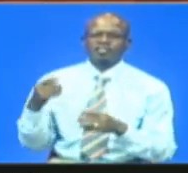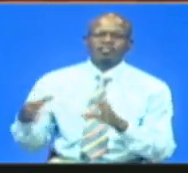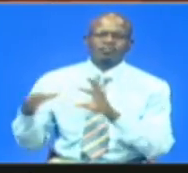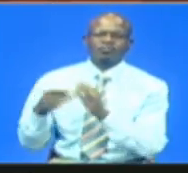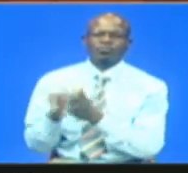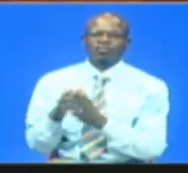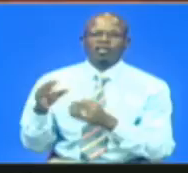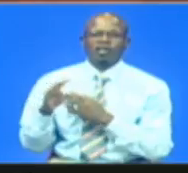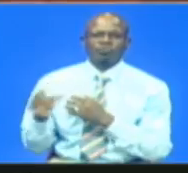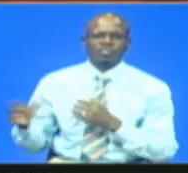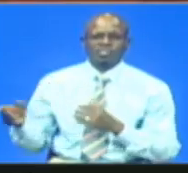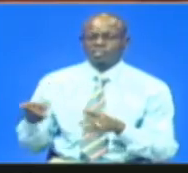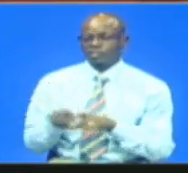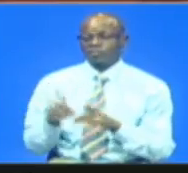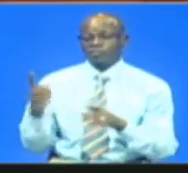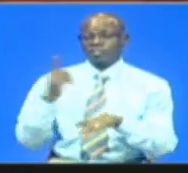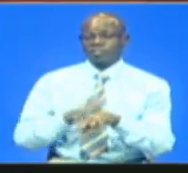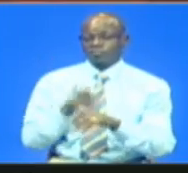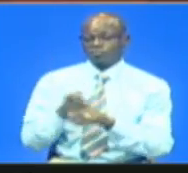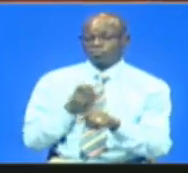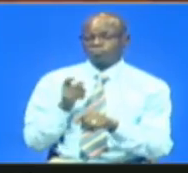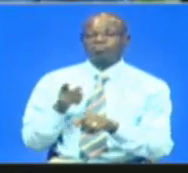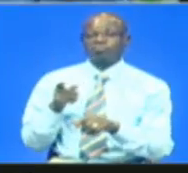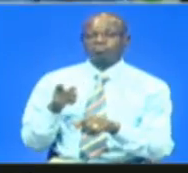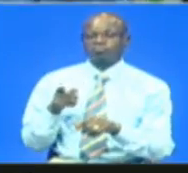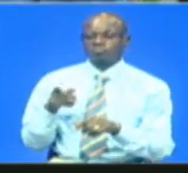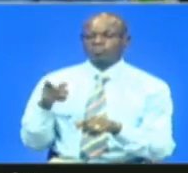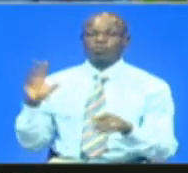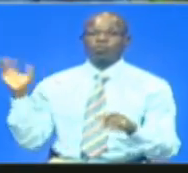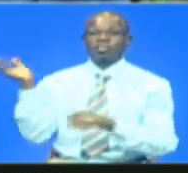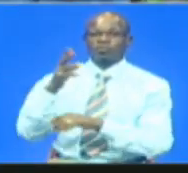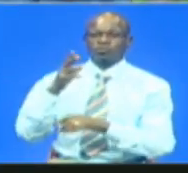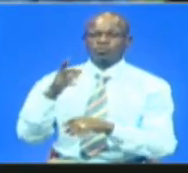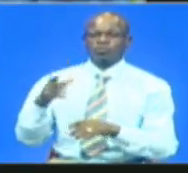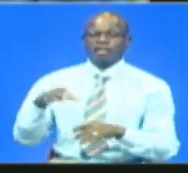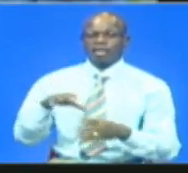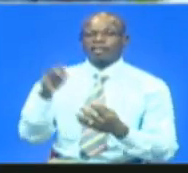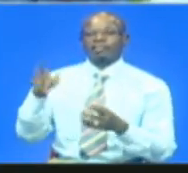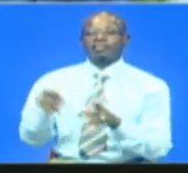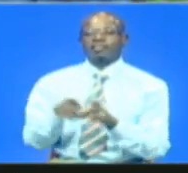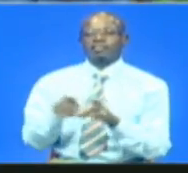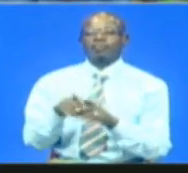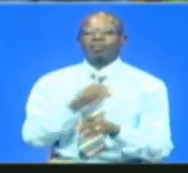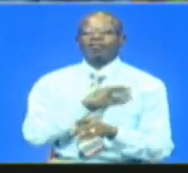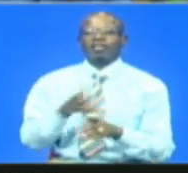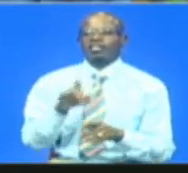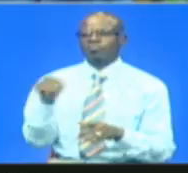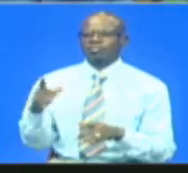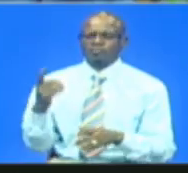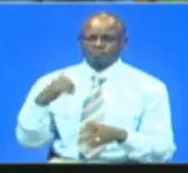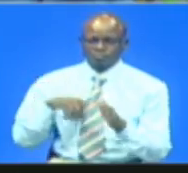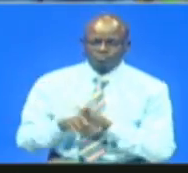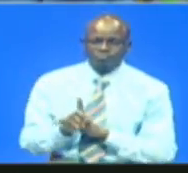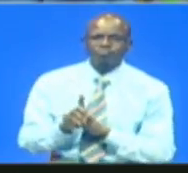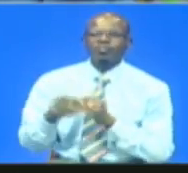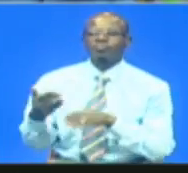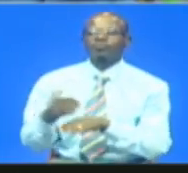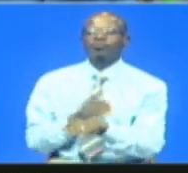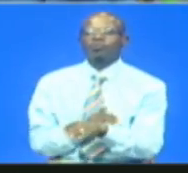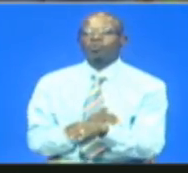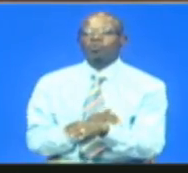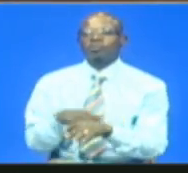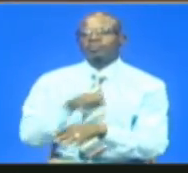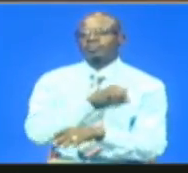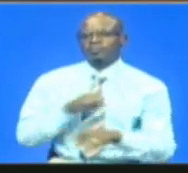For the first time since he was elected Kiambu governor, Ferdinand Waititu appeared before the Senate Public Accounts